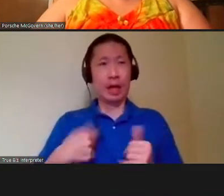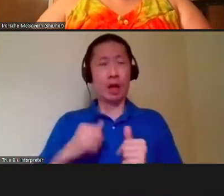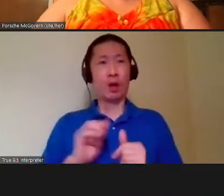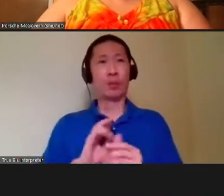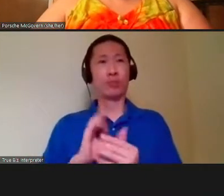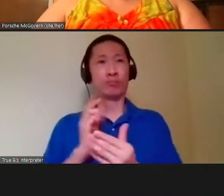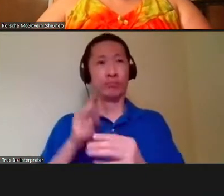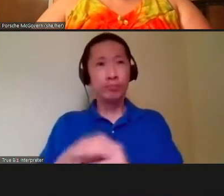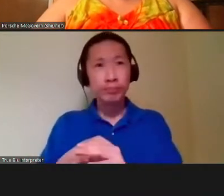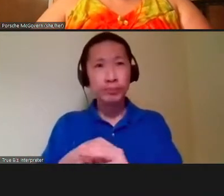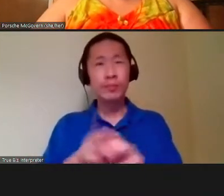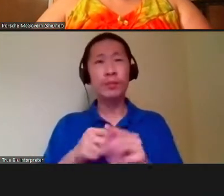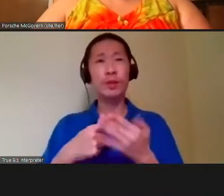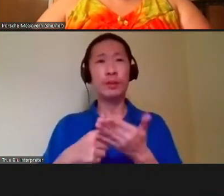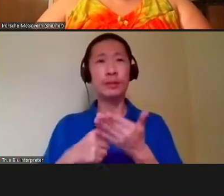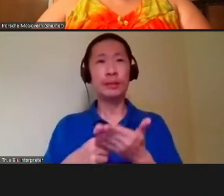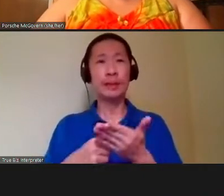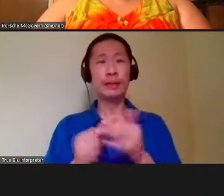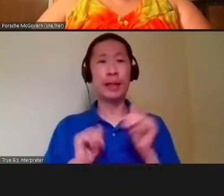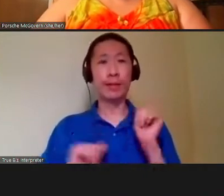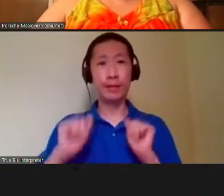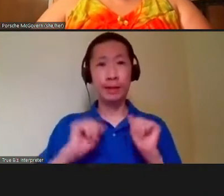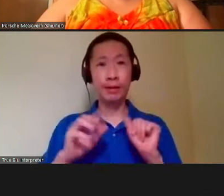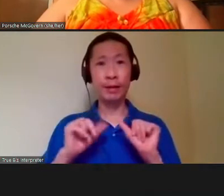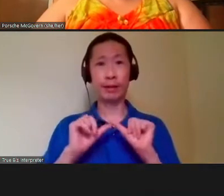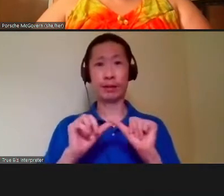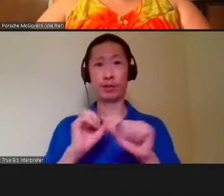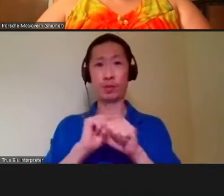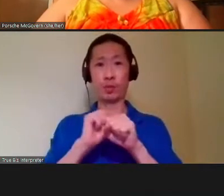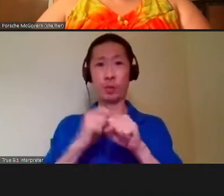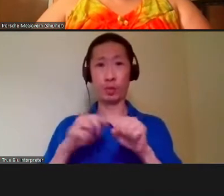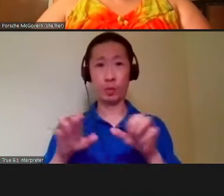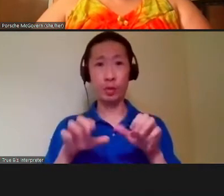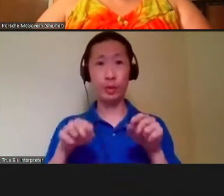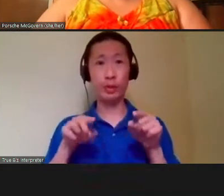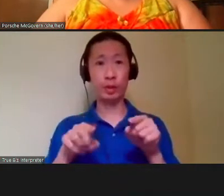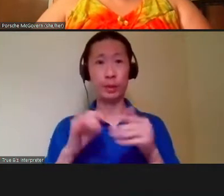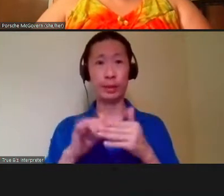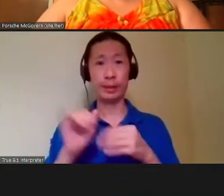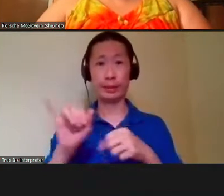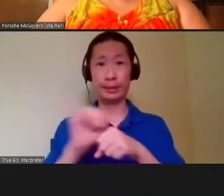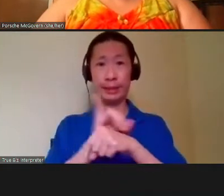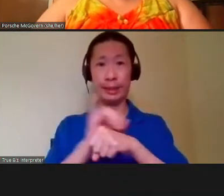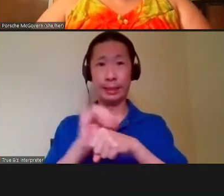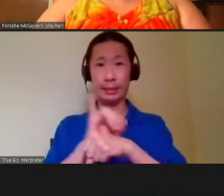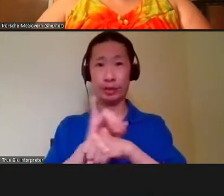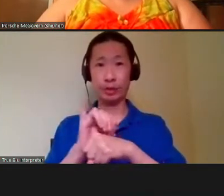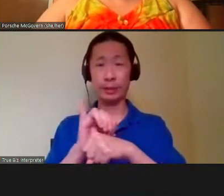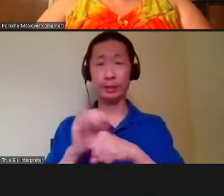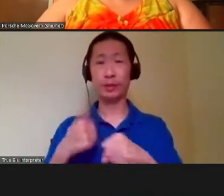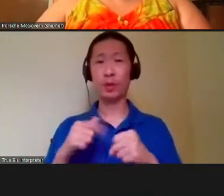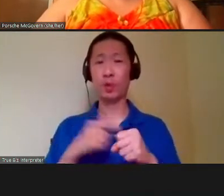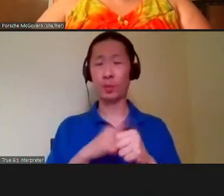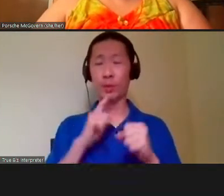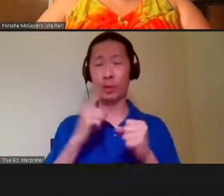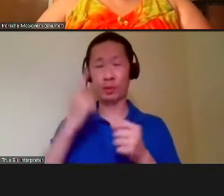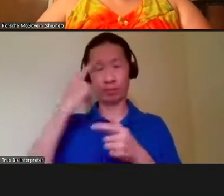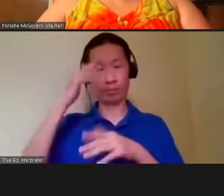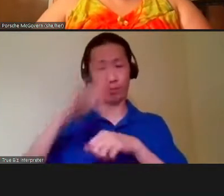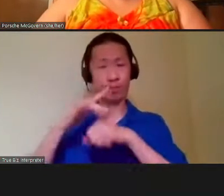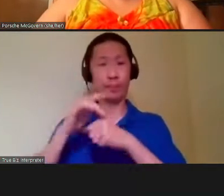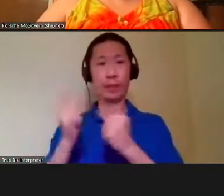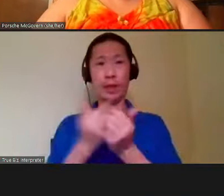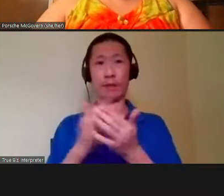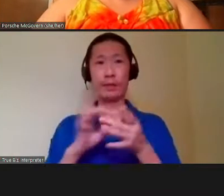about theater and the continued work that we're doing inside of this industry. So we are holding all of these things